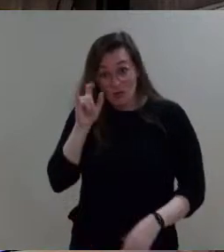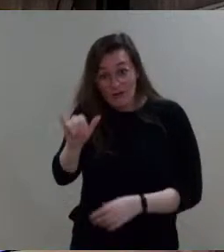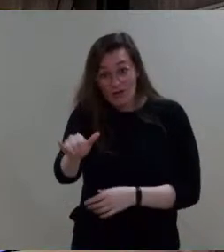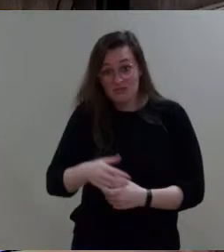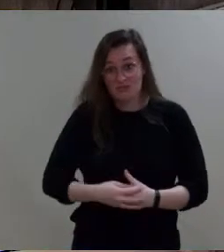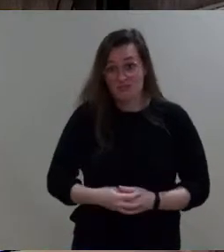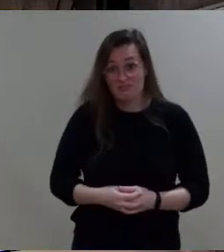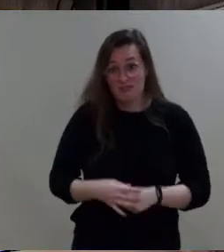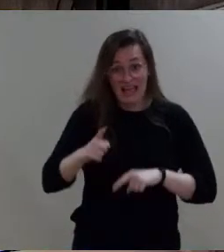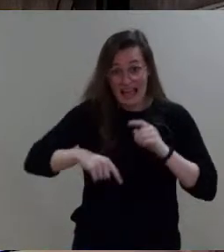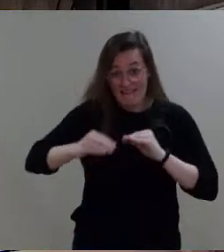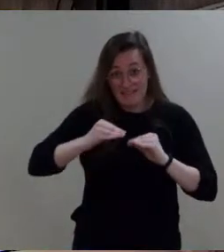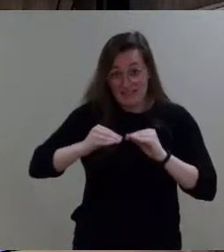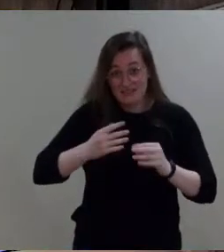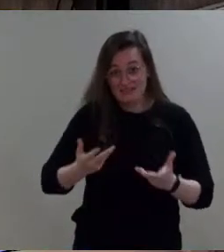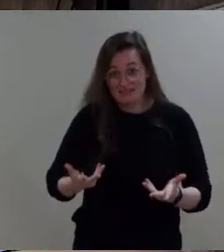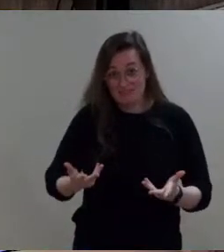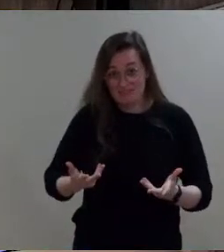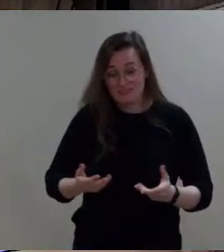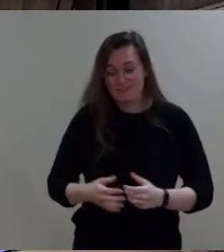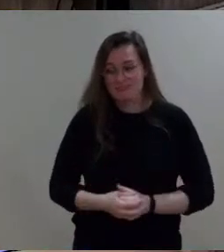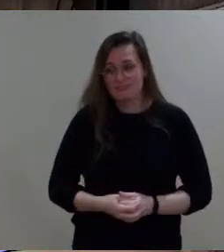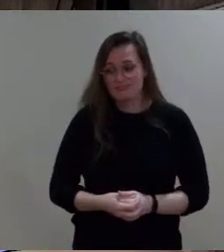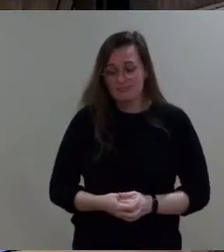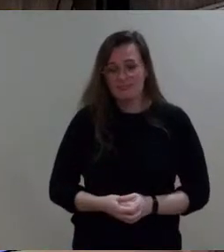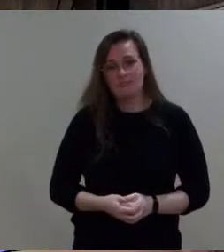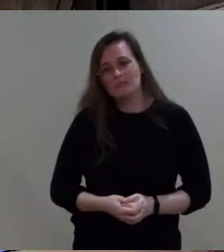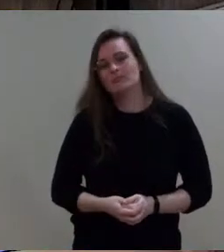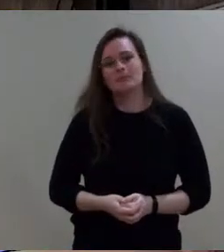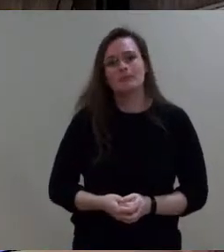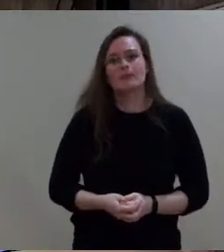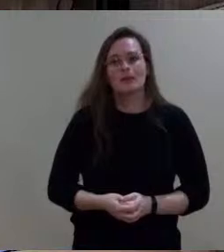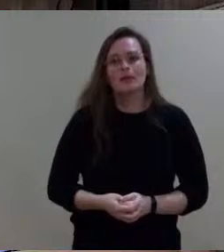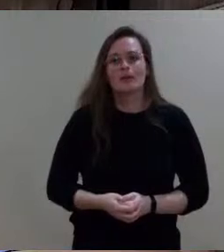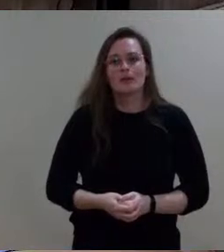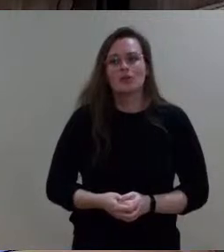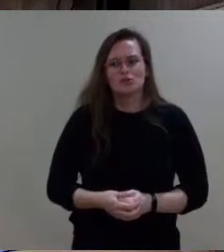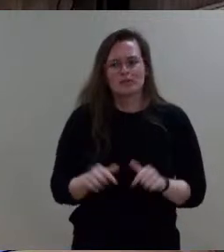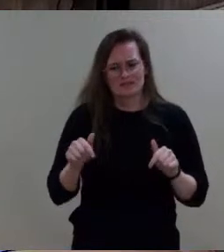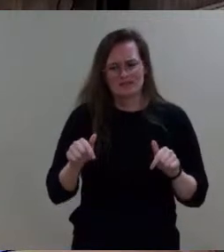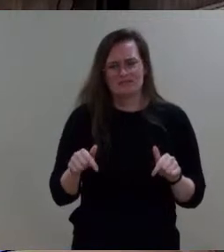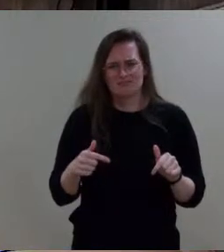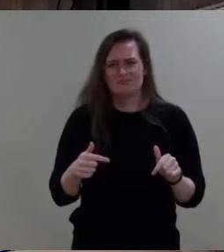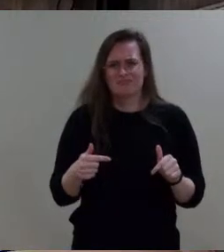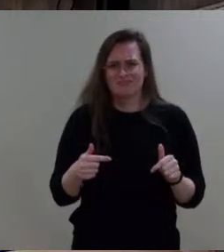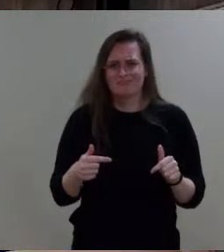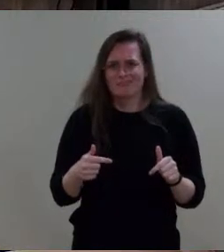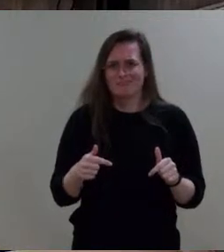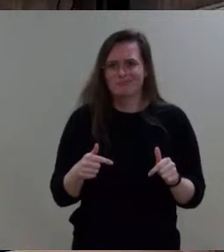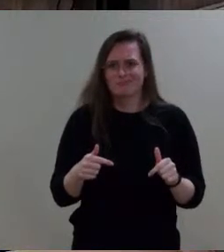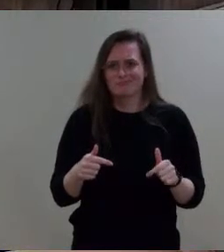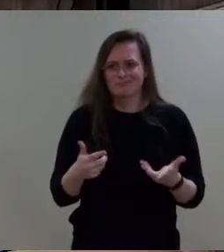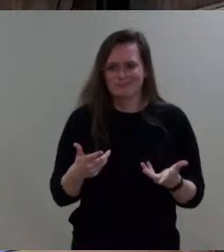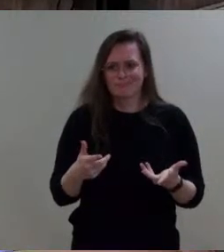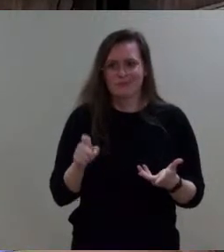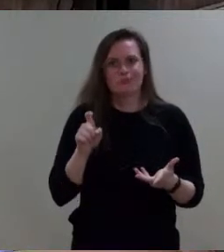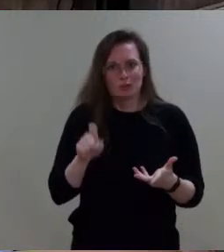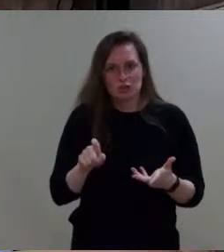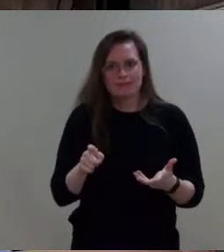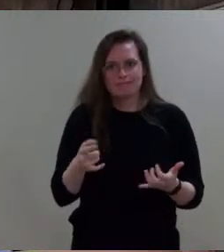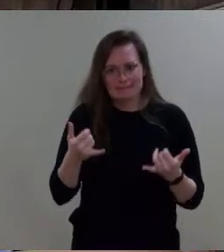So I think this is a really way past due for us to do